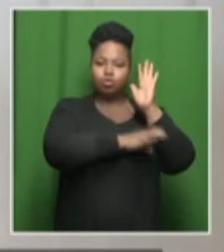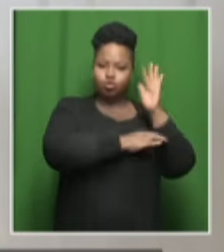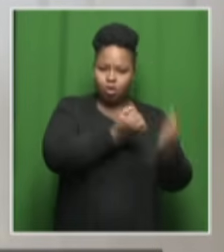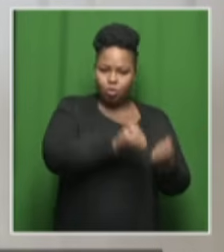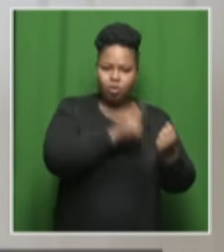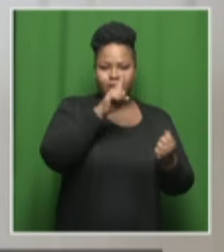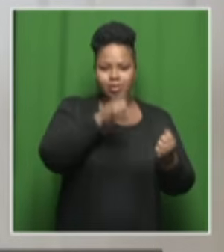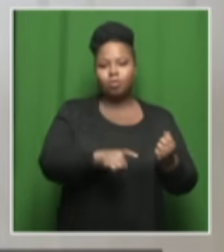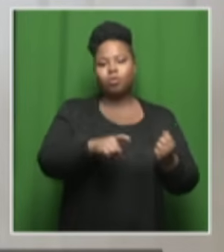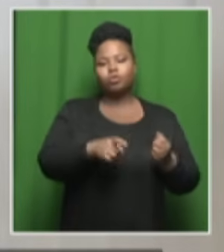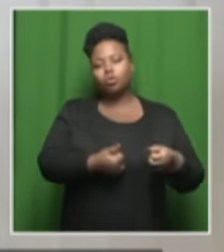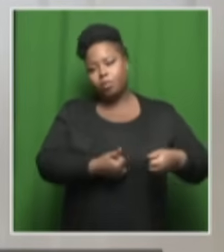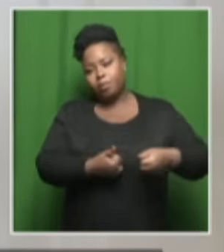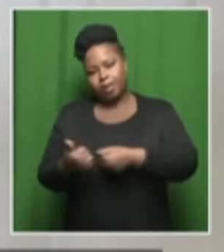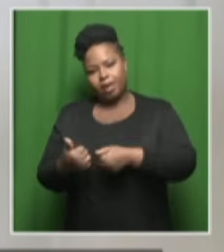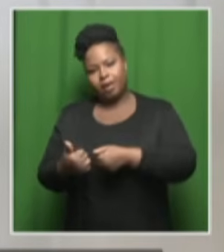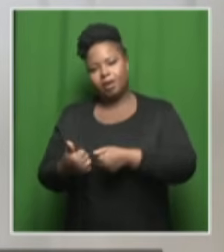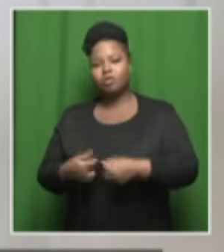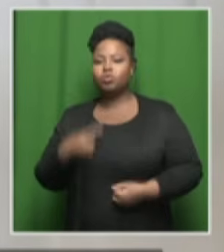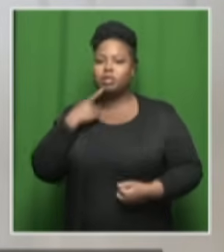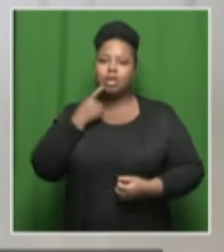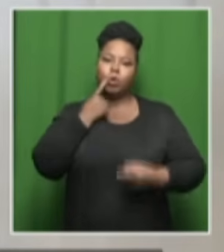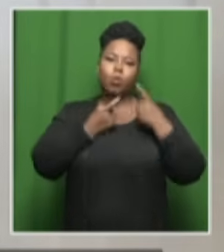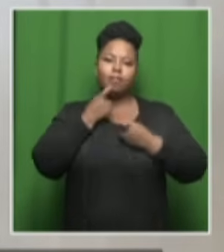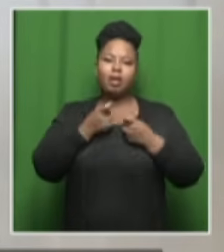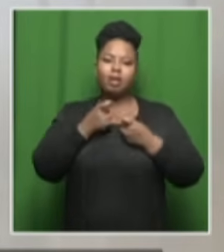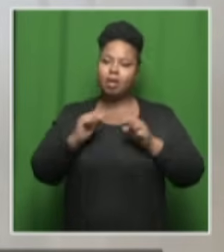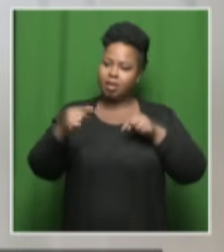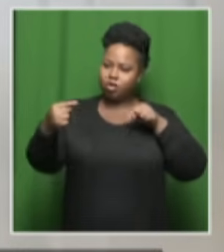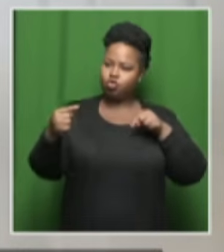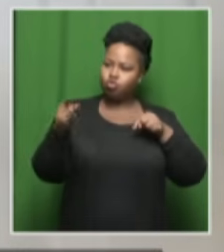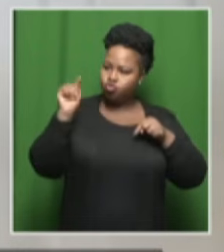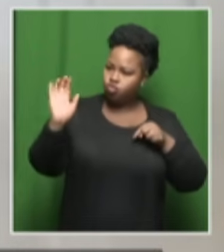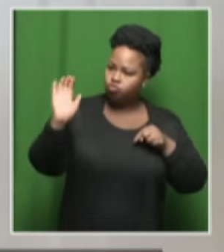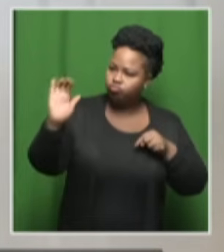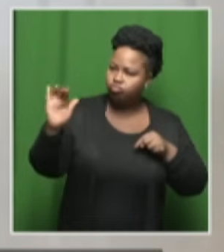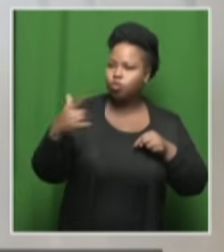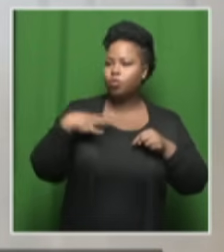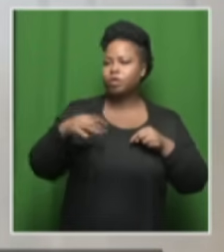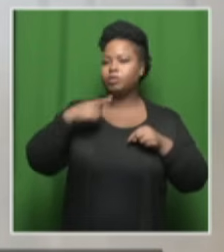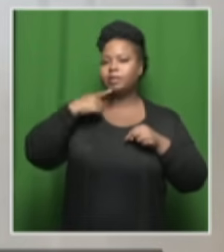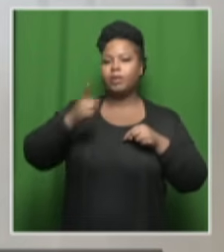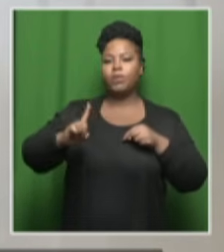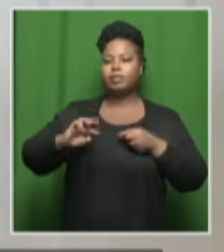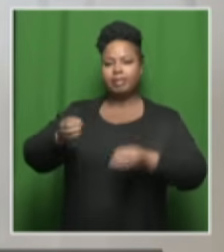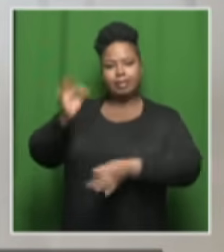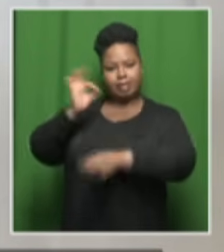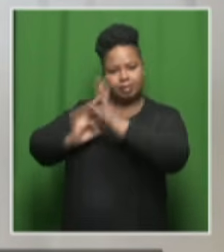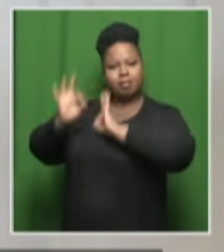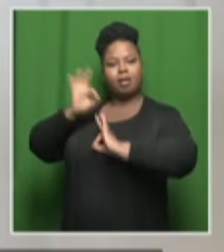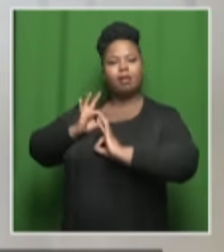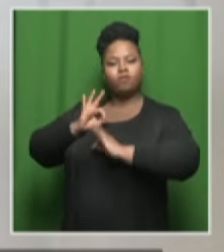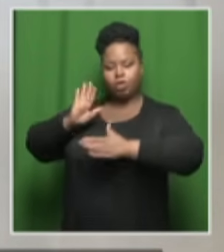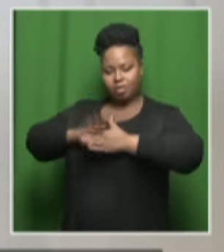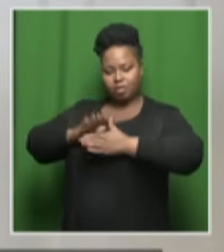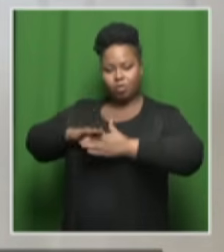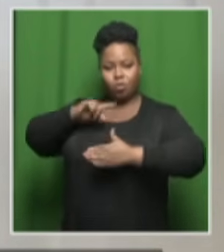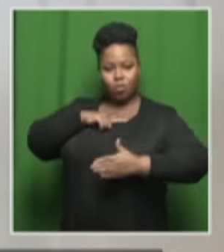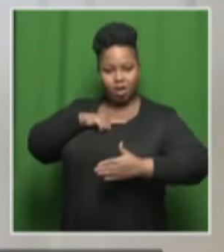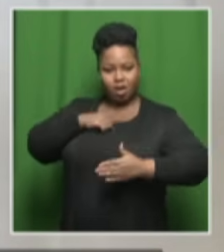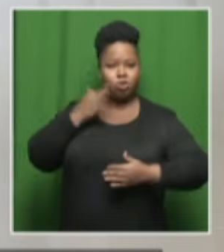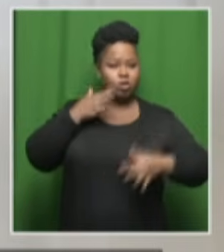former president procedurally and say, here's a complaint against you, tell us what is it that you have to say, and give us reasons so that when we make our